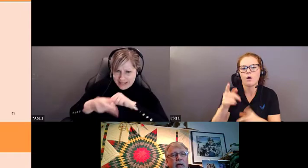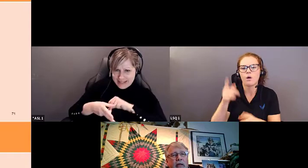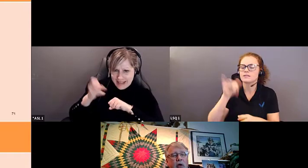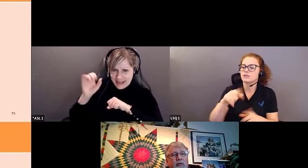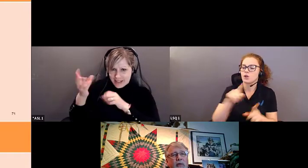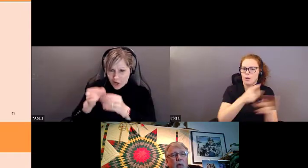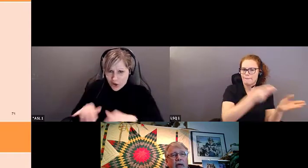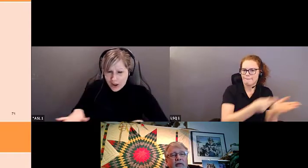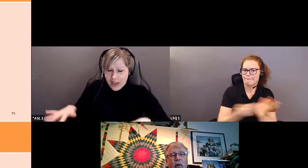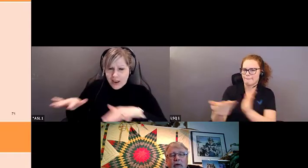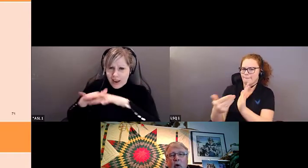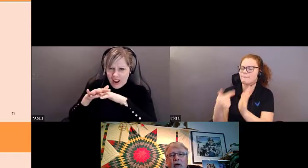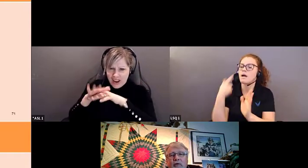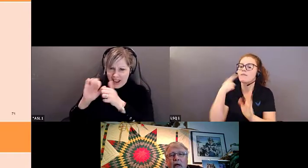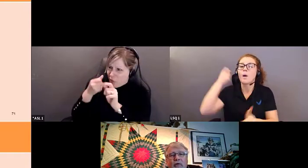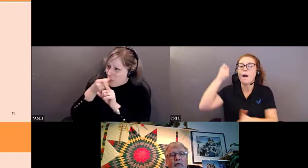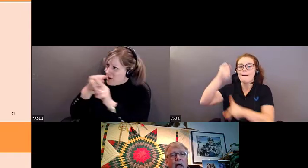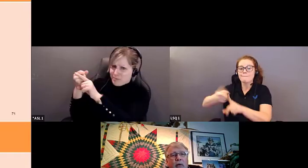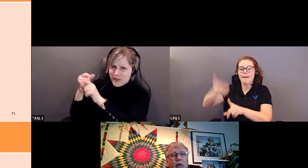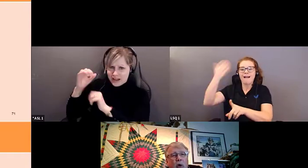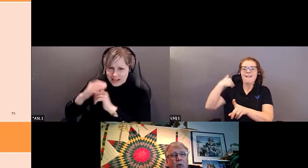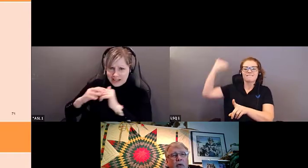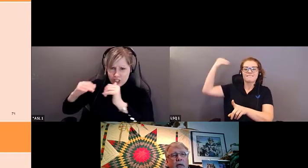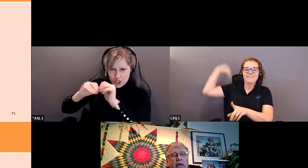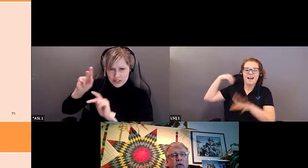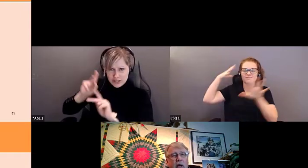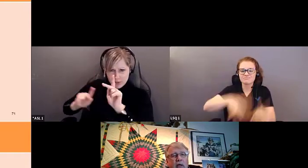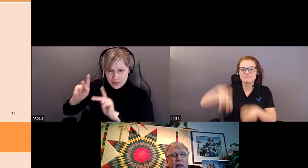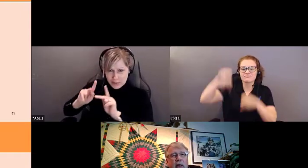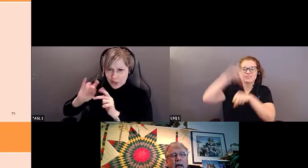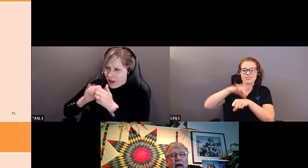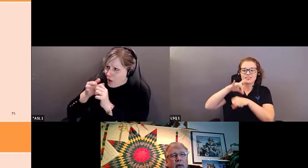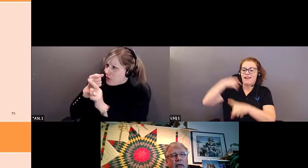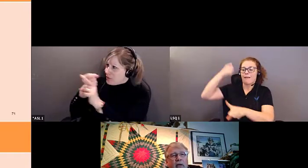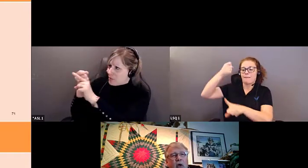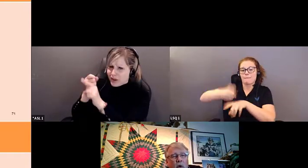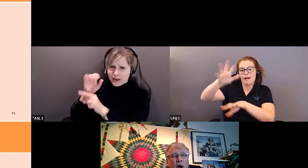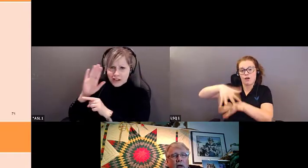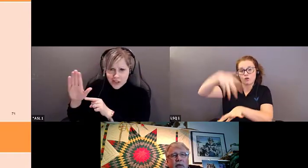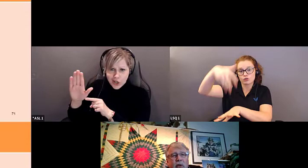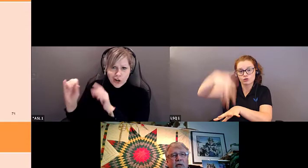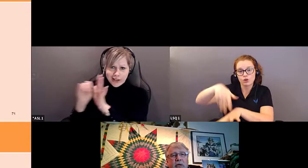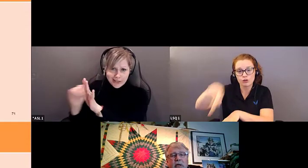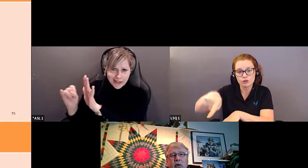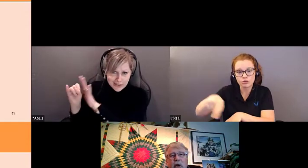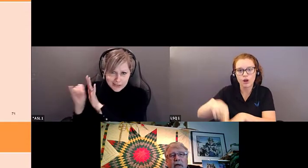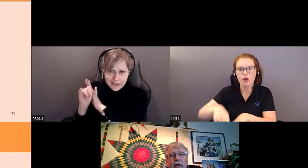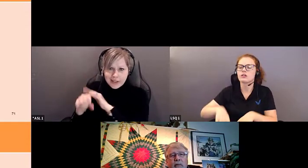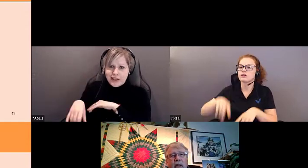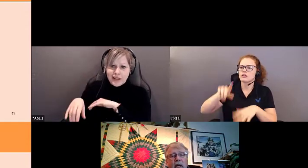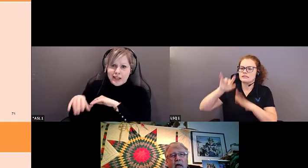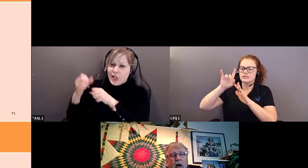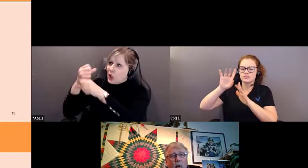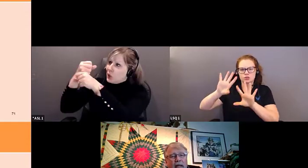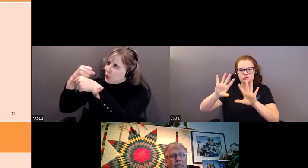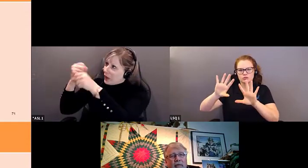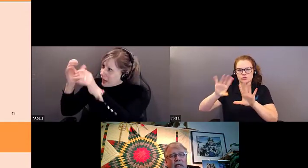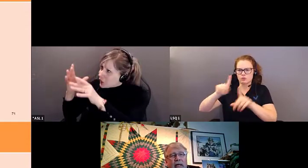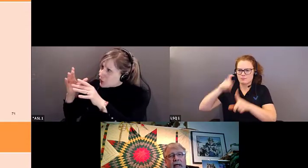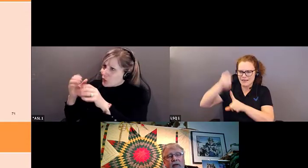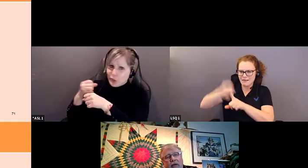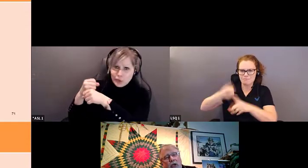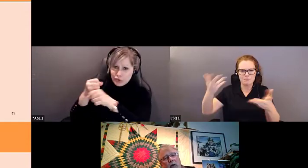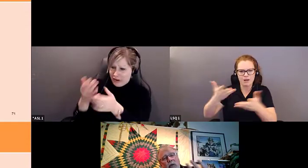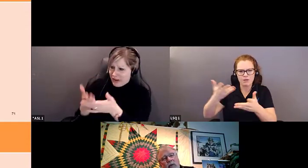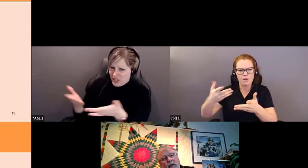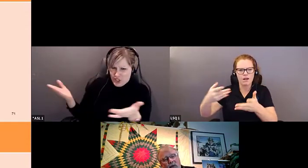people in terms of the ways that we know ourselves, how we know each other, how we know all of creation and creator. Our ways of